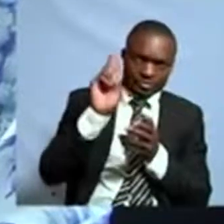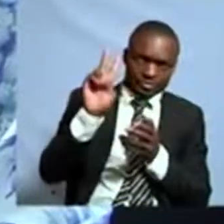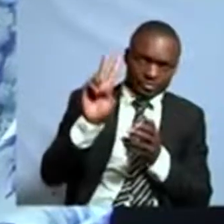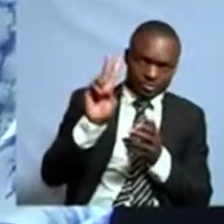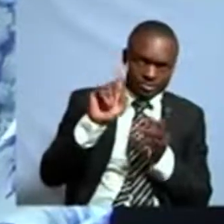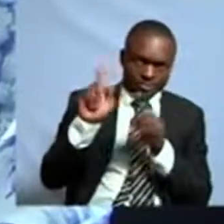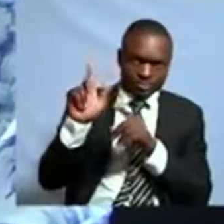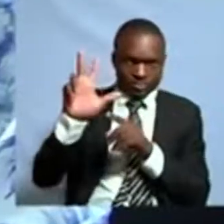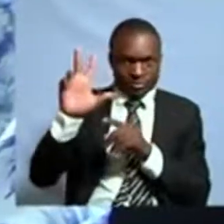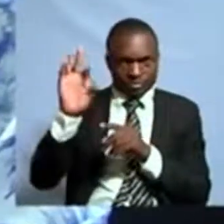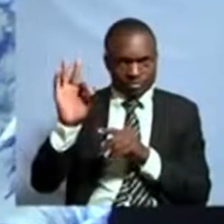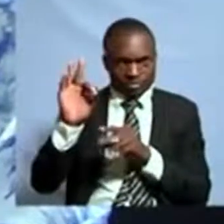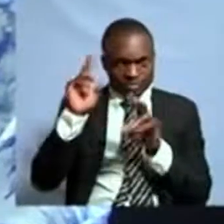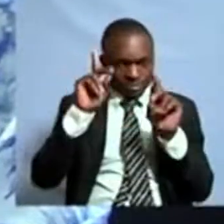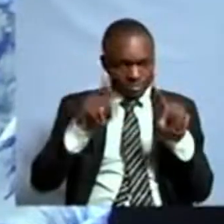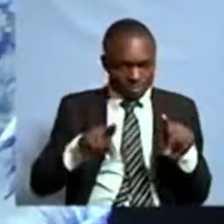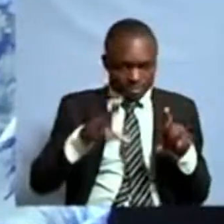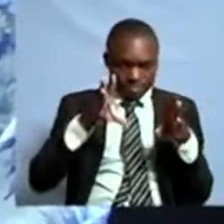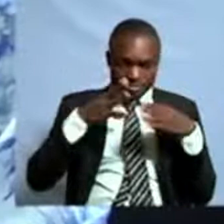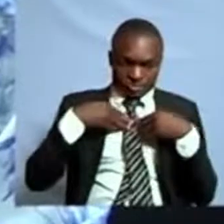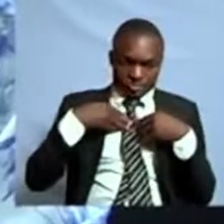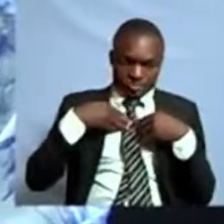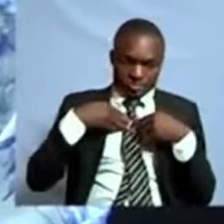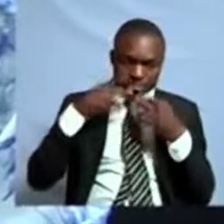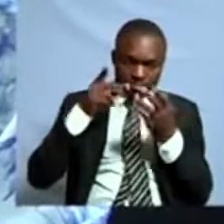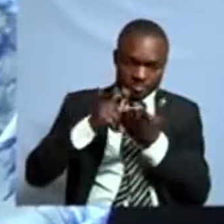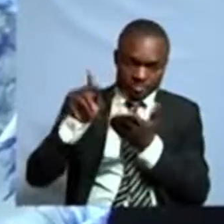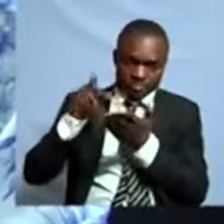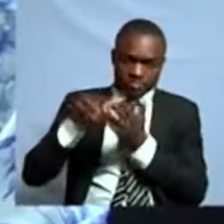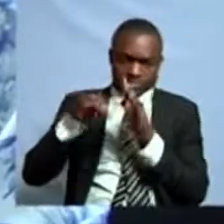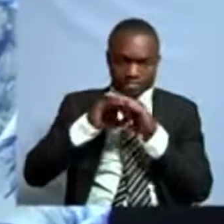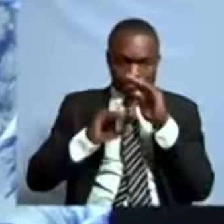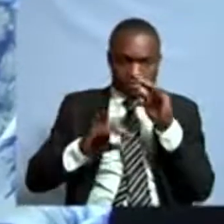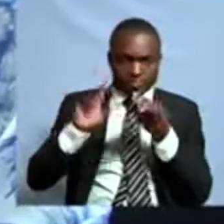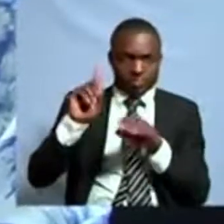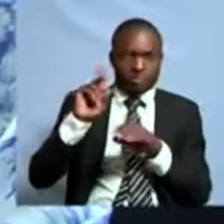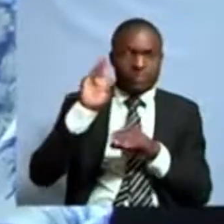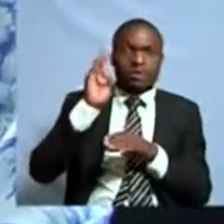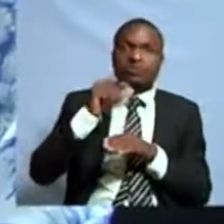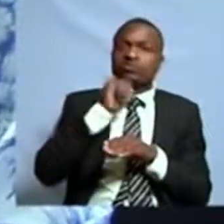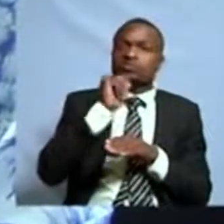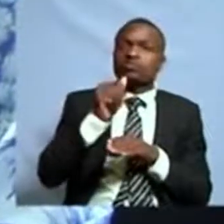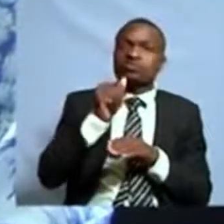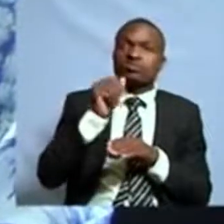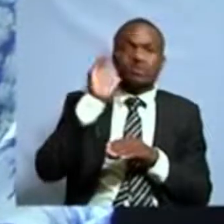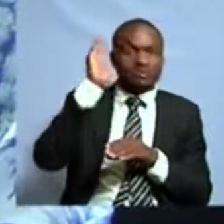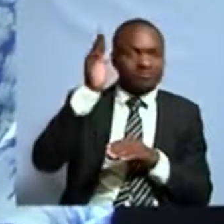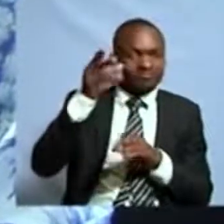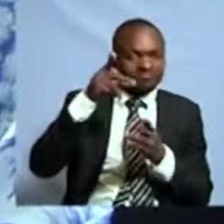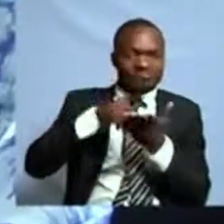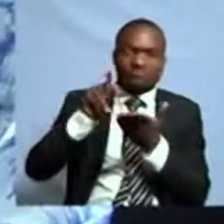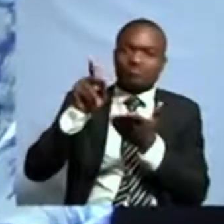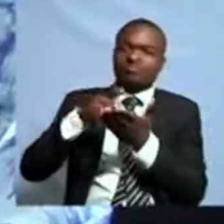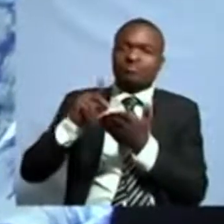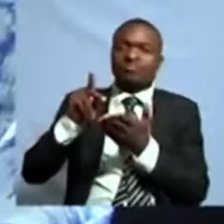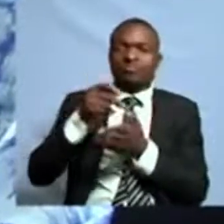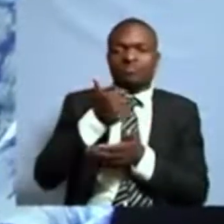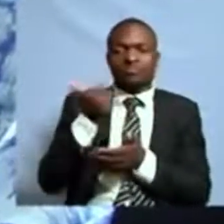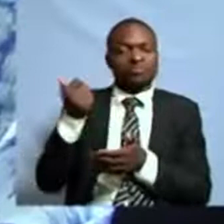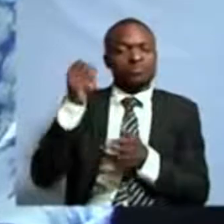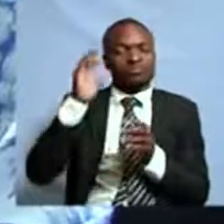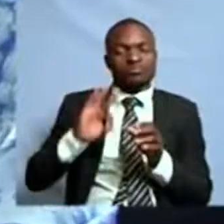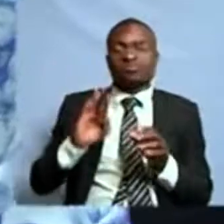39. A person who receives a payment under subsection 1 shall not be entitled to a further payment of a benefit.